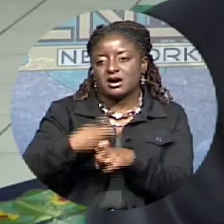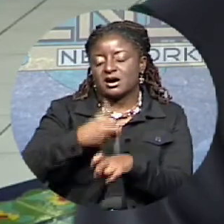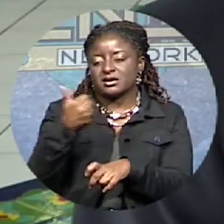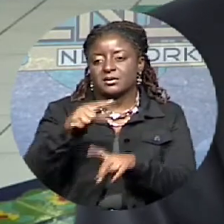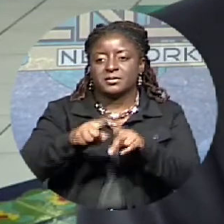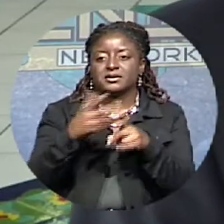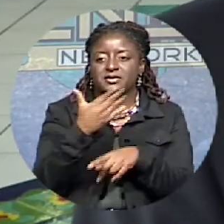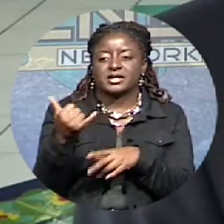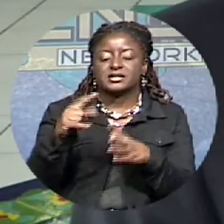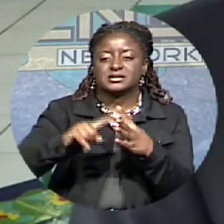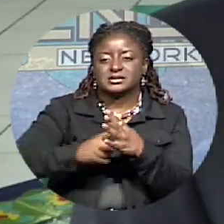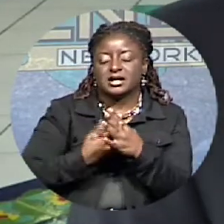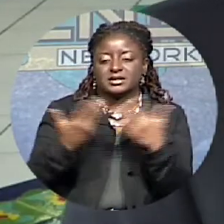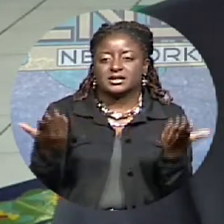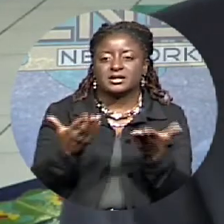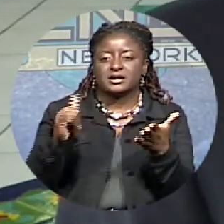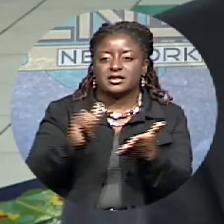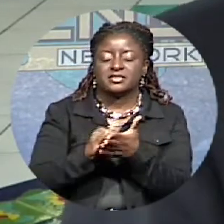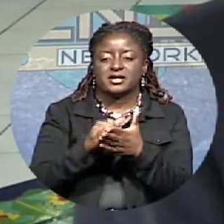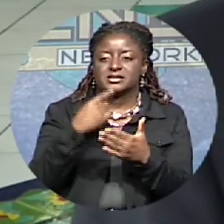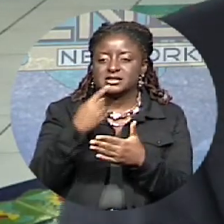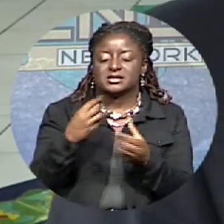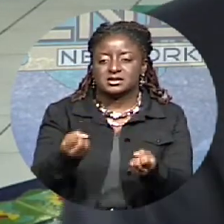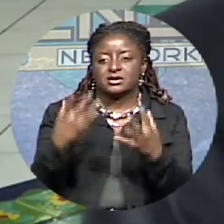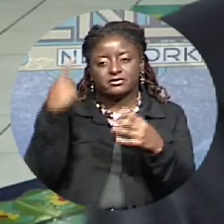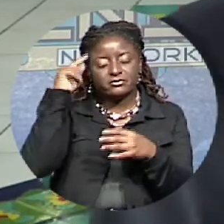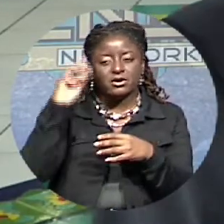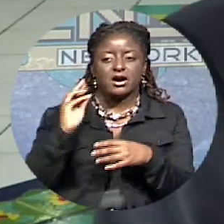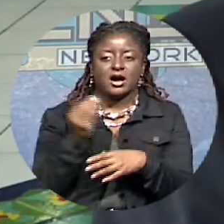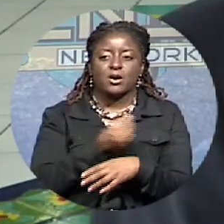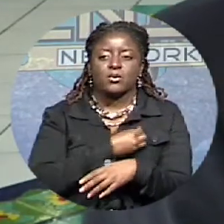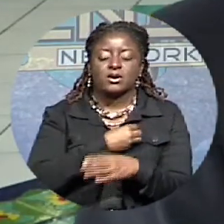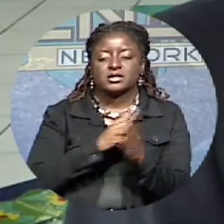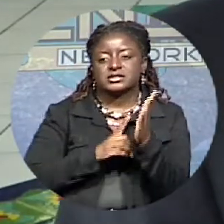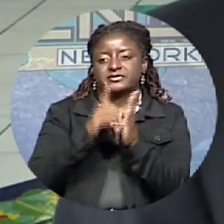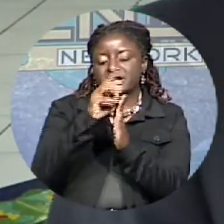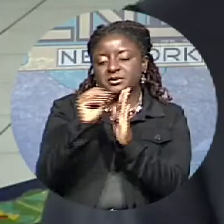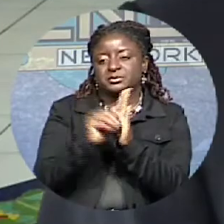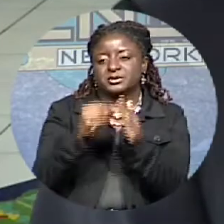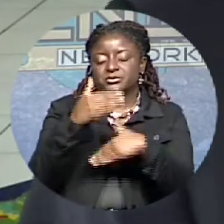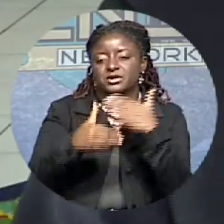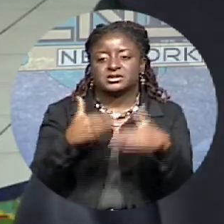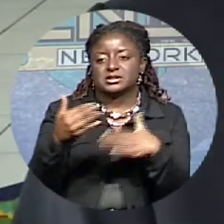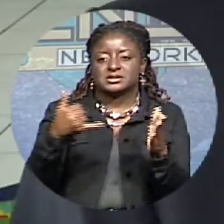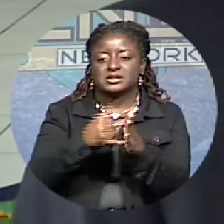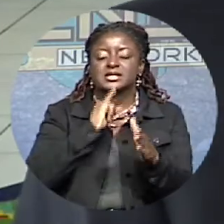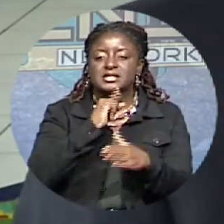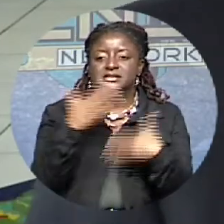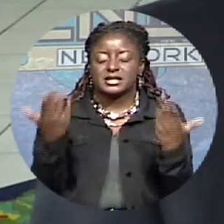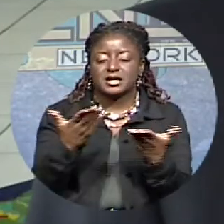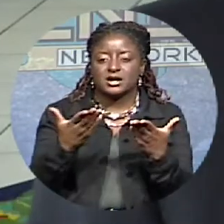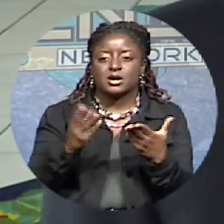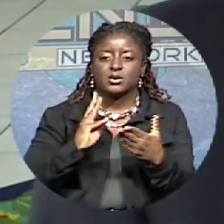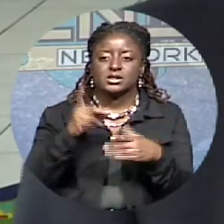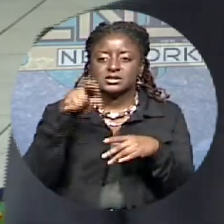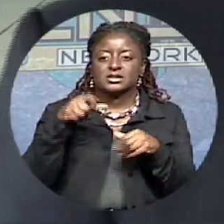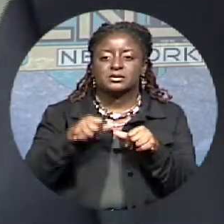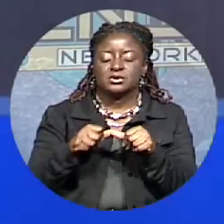here. So that says something for our development process. It is here, and we just have to keep it going and tweak it and